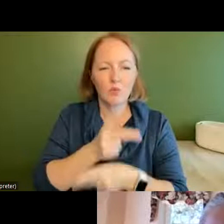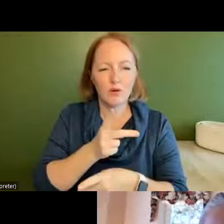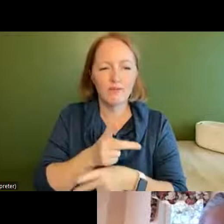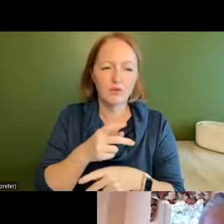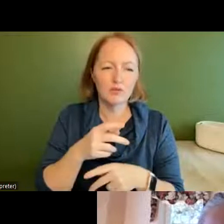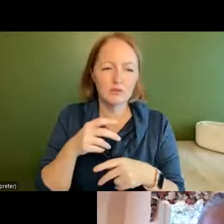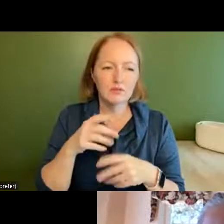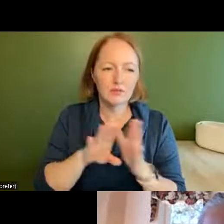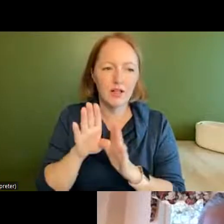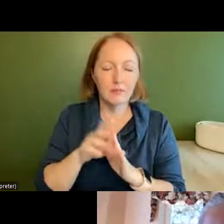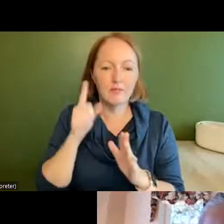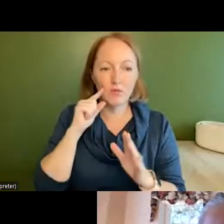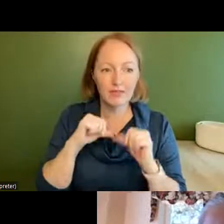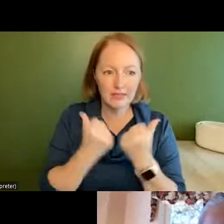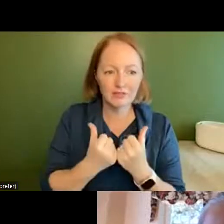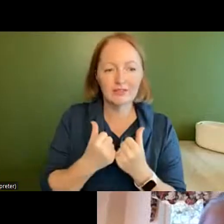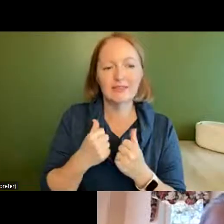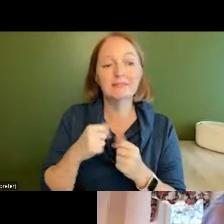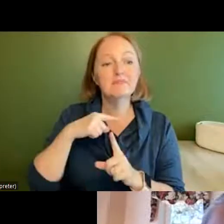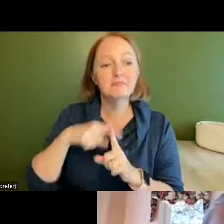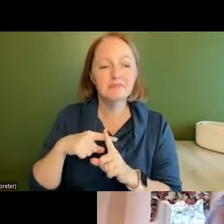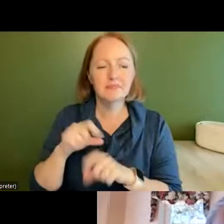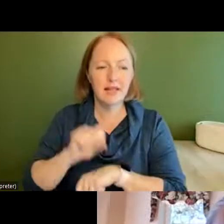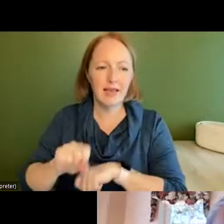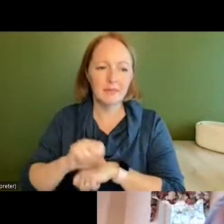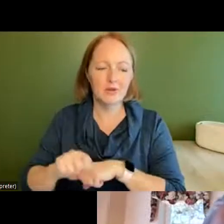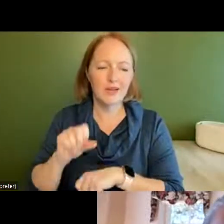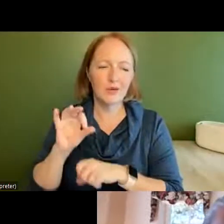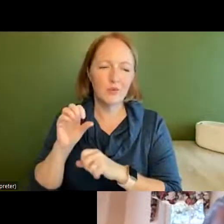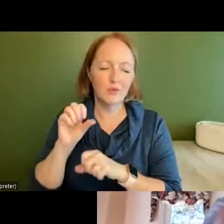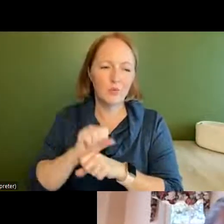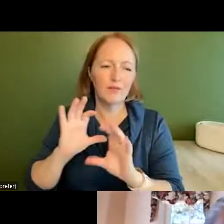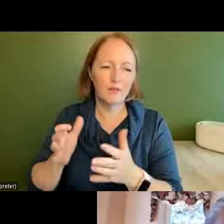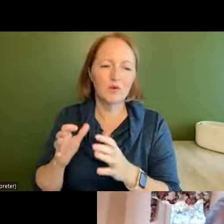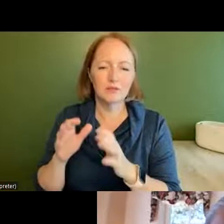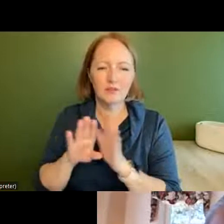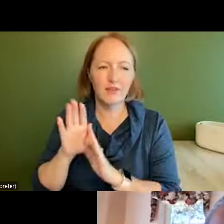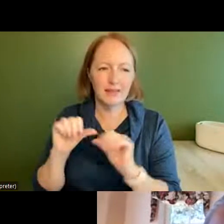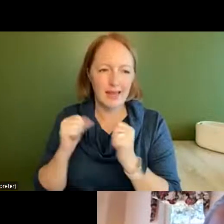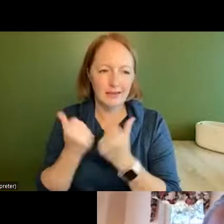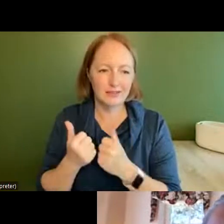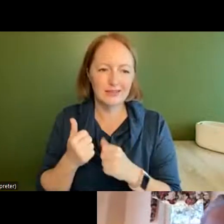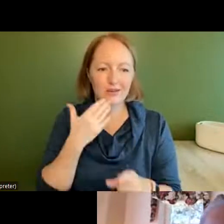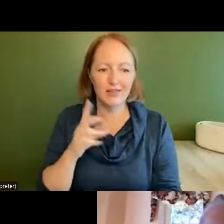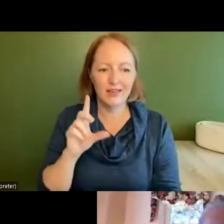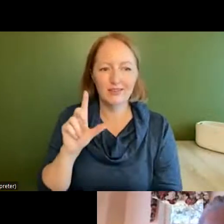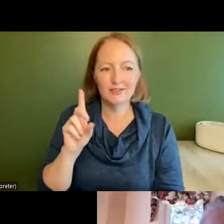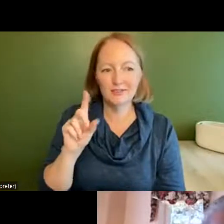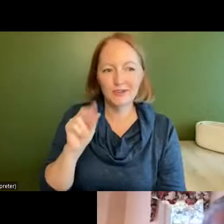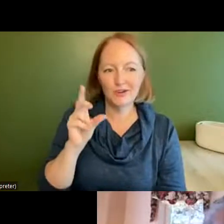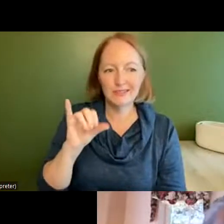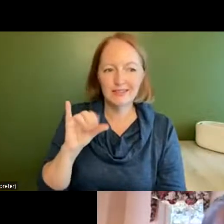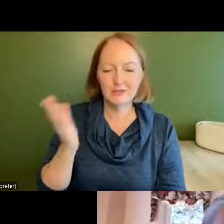for the agency in conjunction with the Labor and Workforce Development Agency. So thank you, Darcy, for being